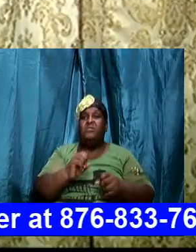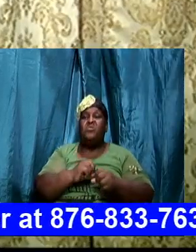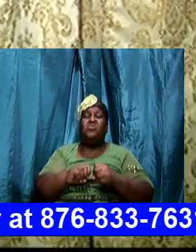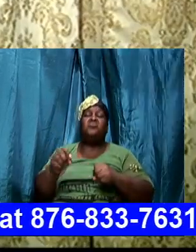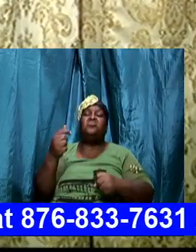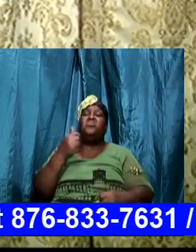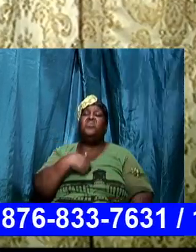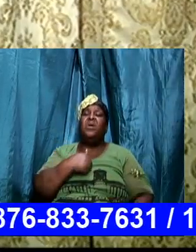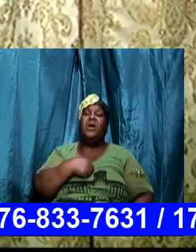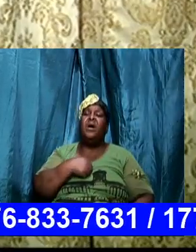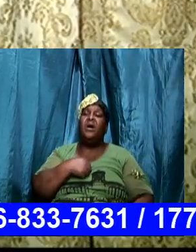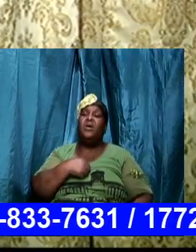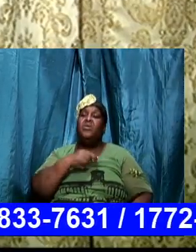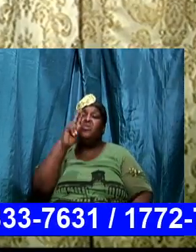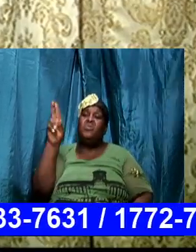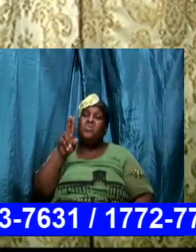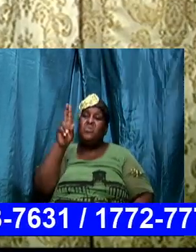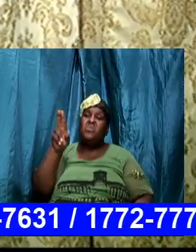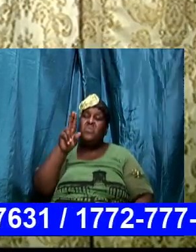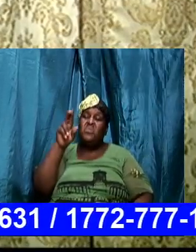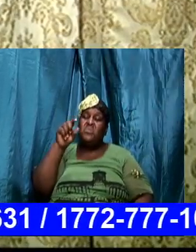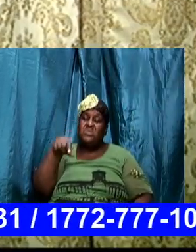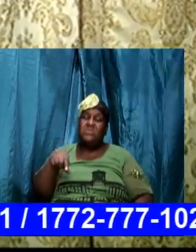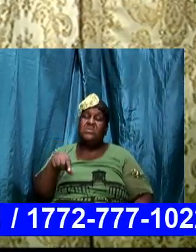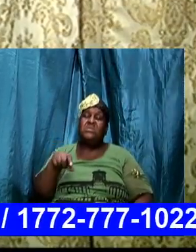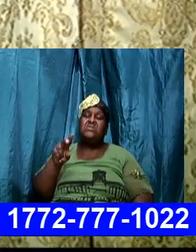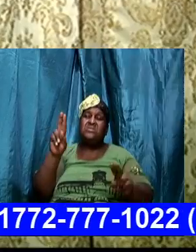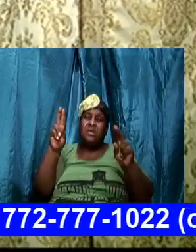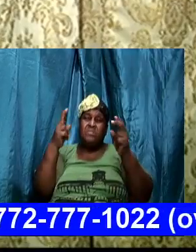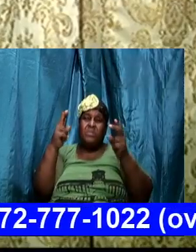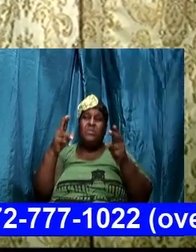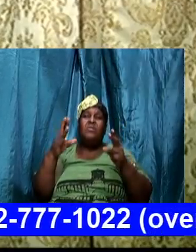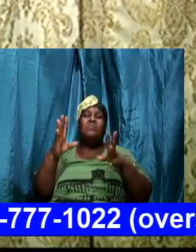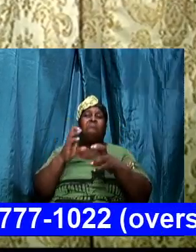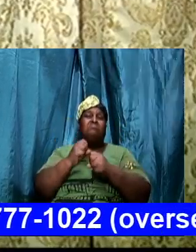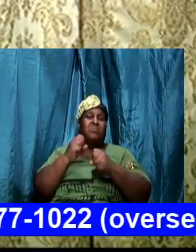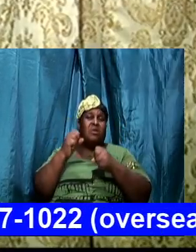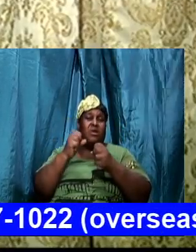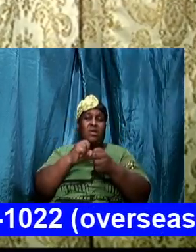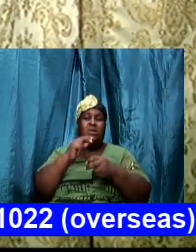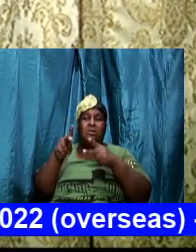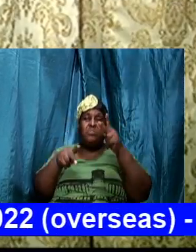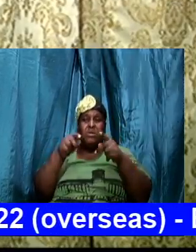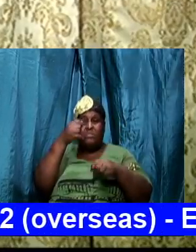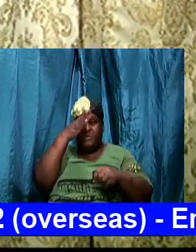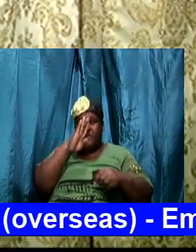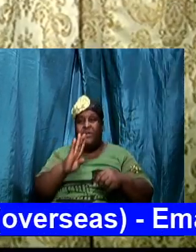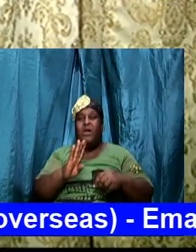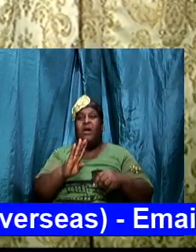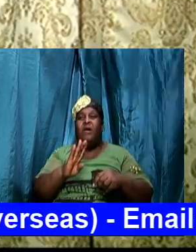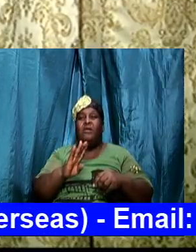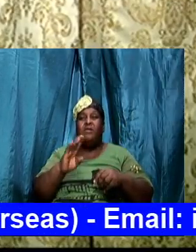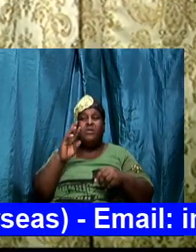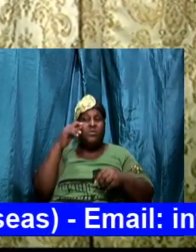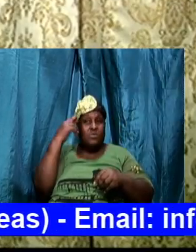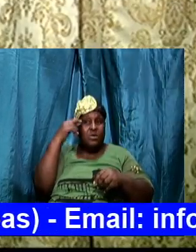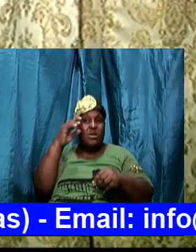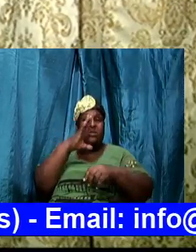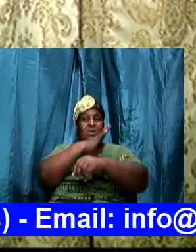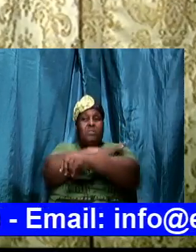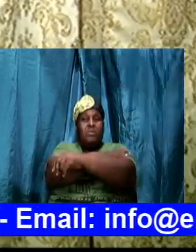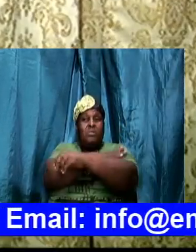want to use this series to get the saints of God to recognize the power,